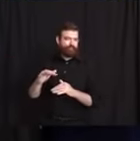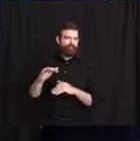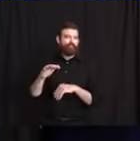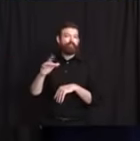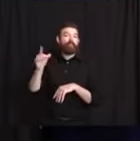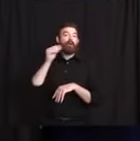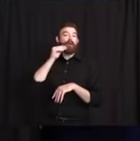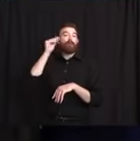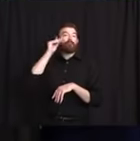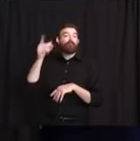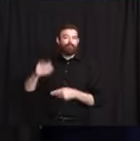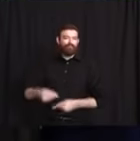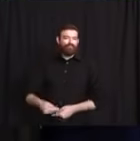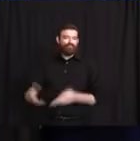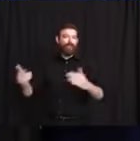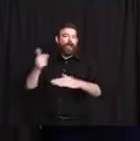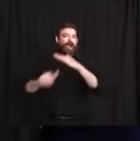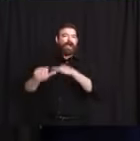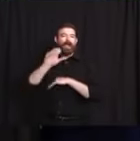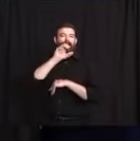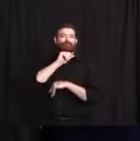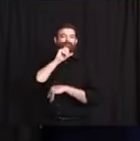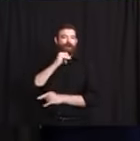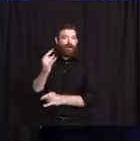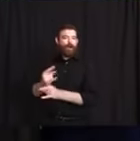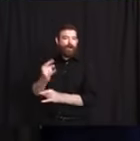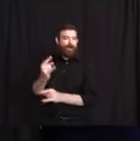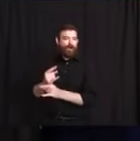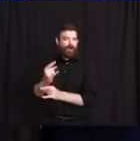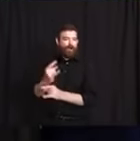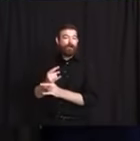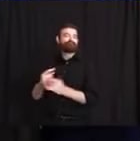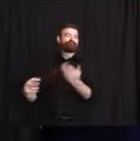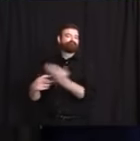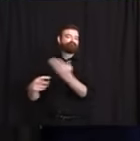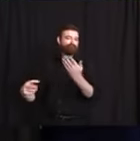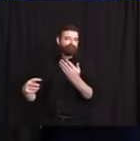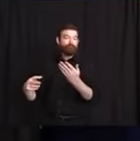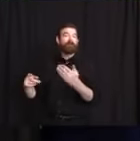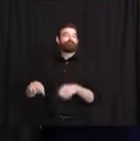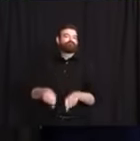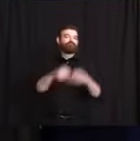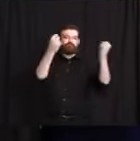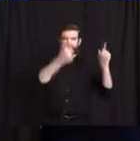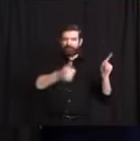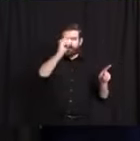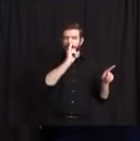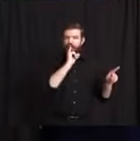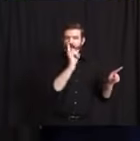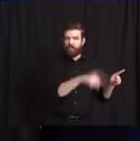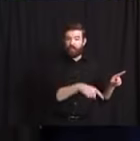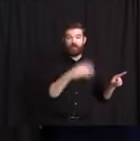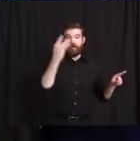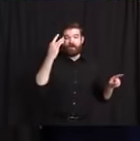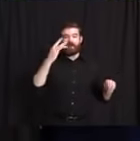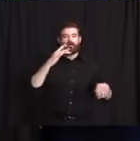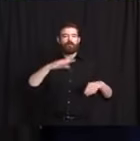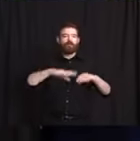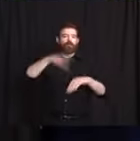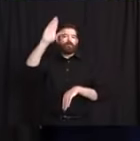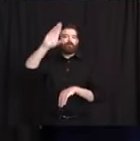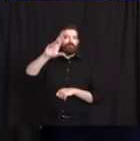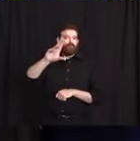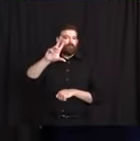minors, and also at the EO violation. There was probably about 30 or more teenagers not socially distancing and not wearing facial